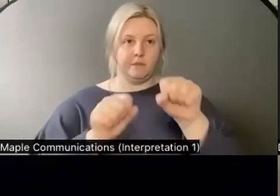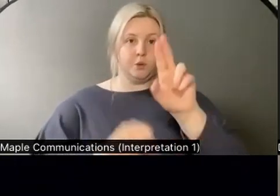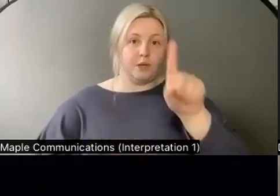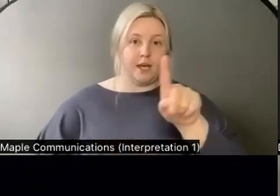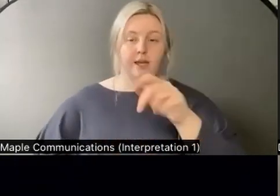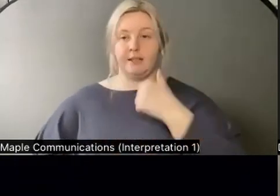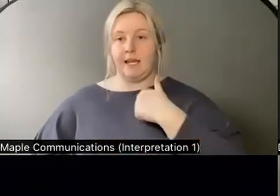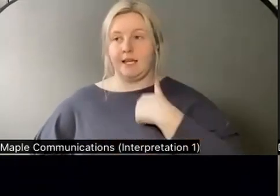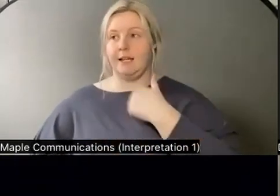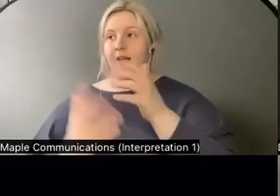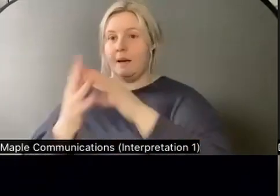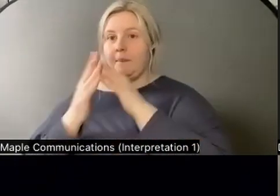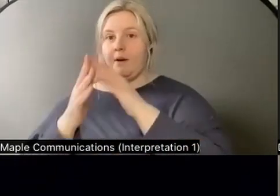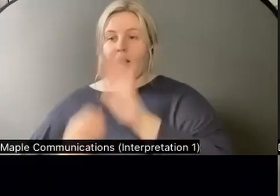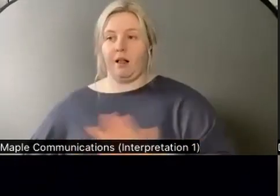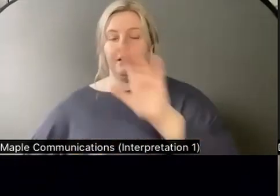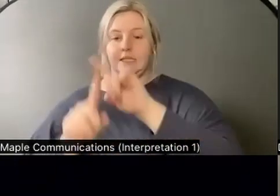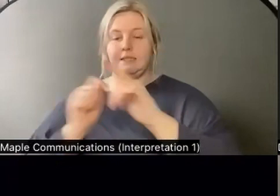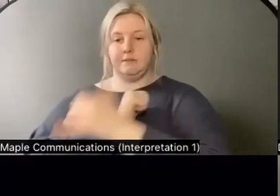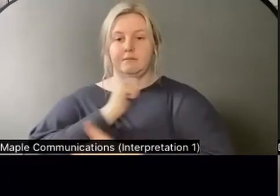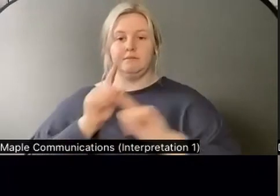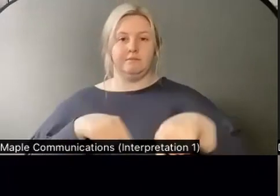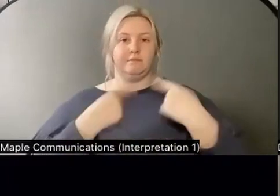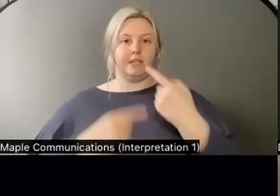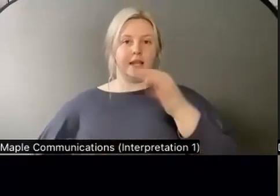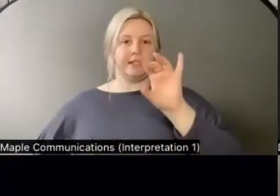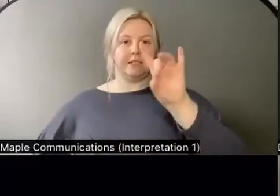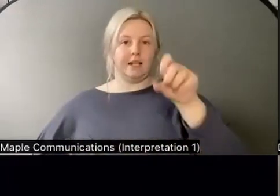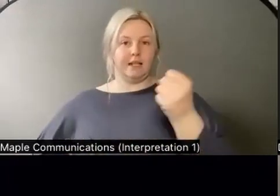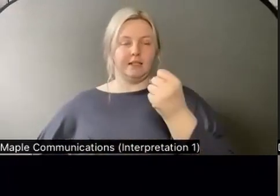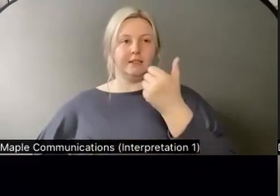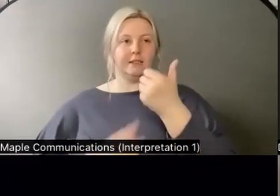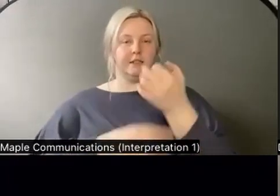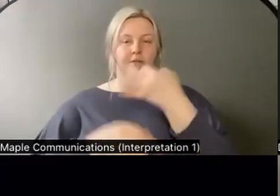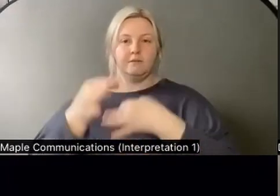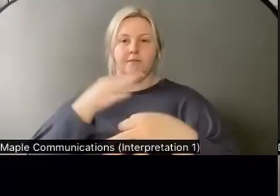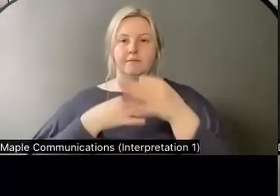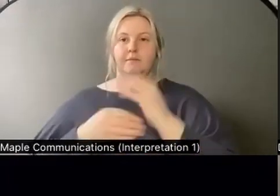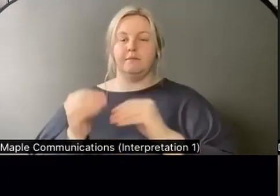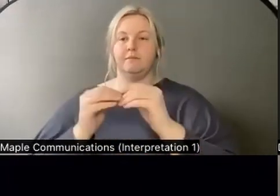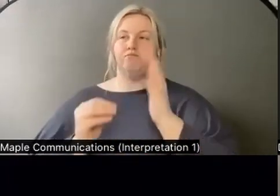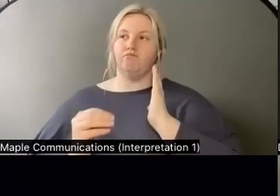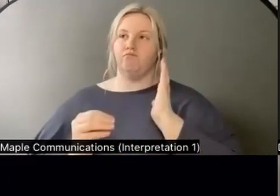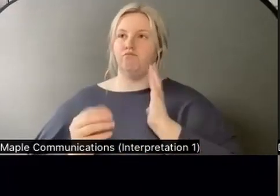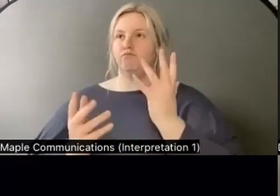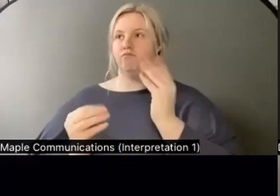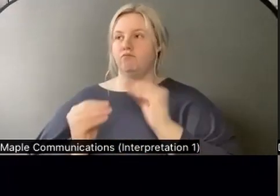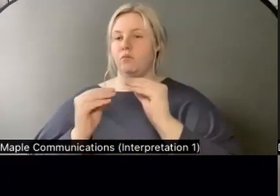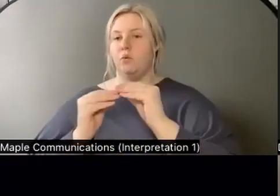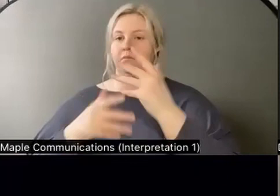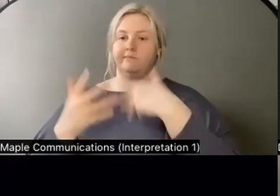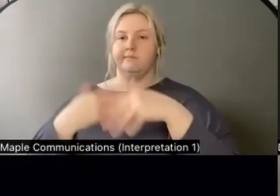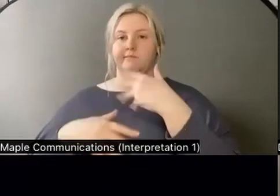and elsewhere since the 1980s, as having replaced what he calls a more socialist-like style of